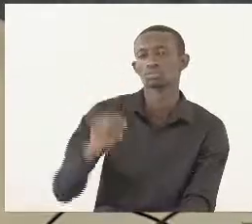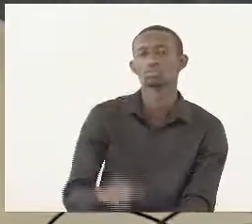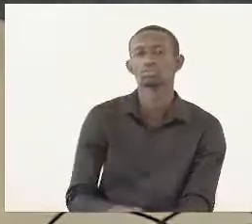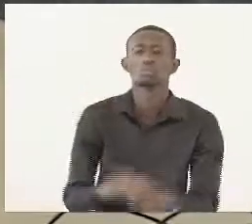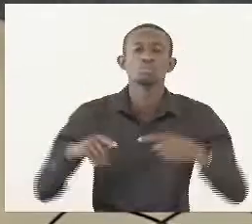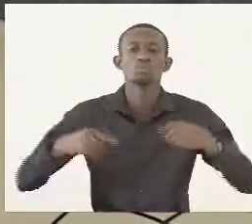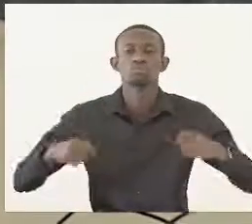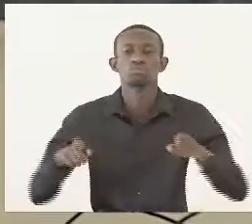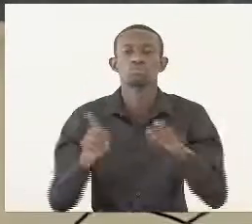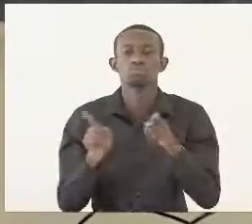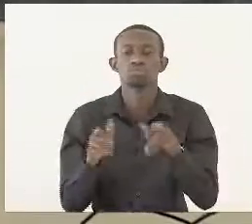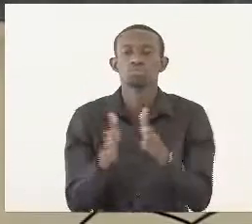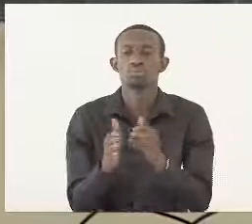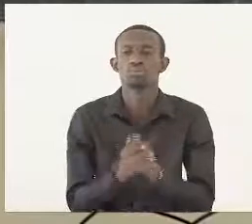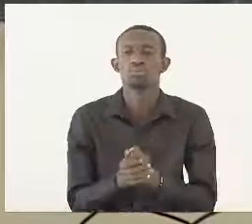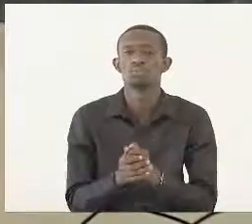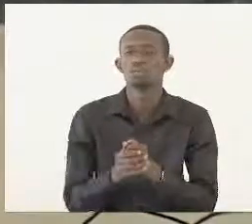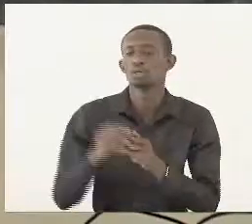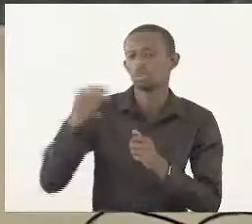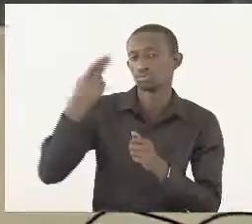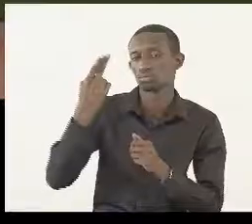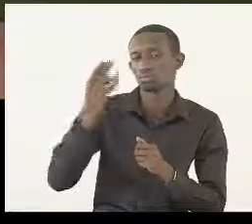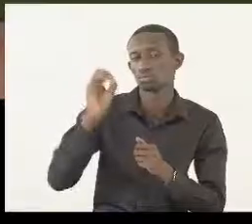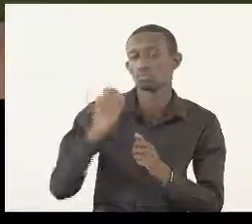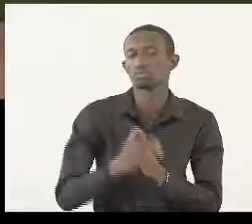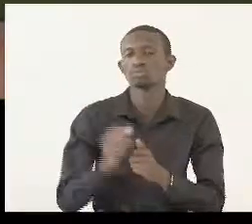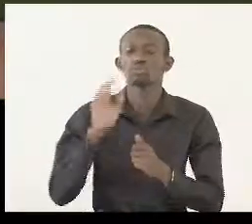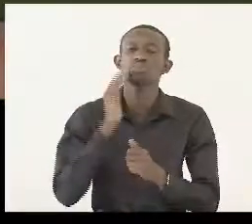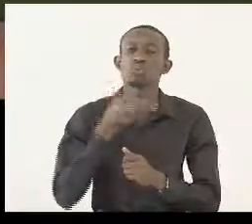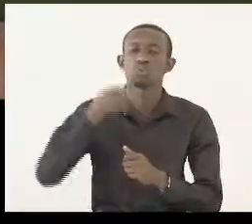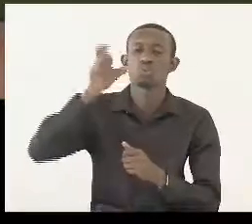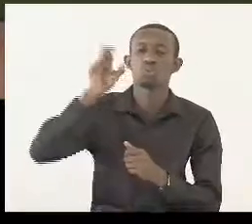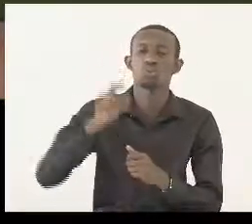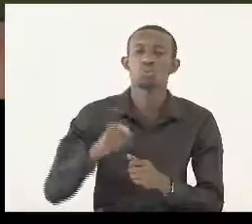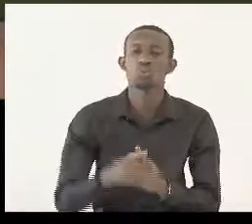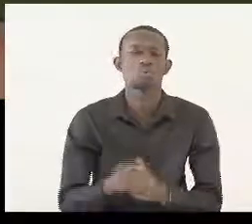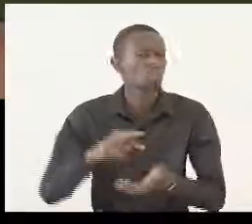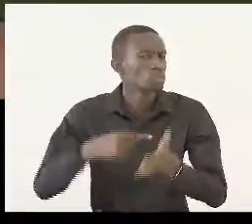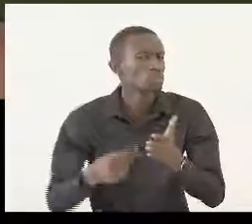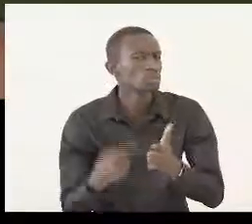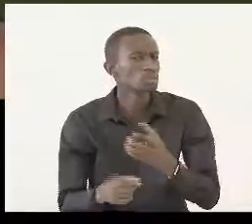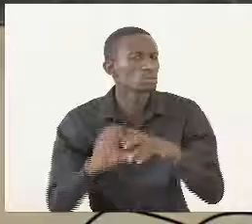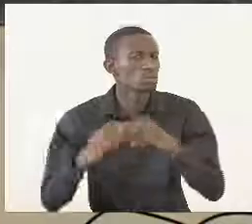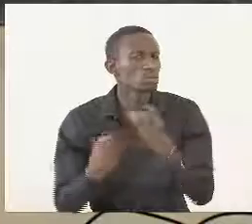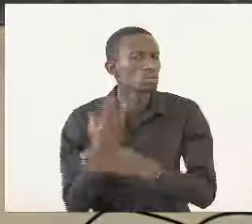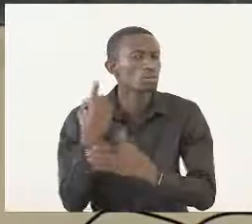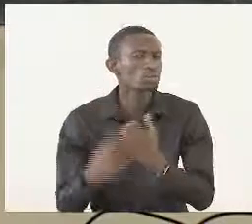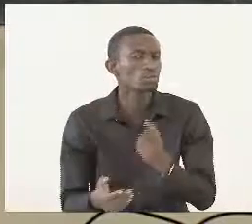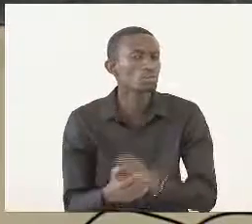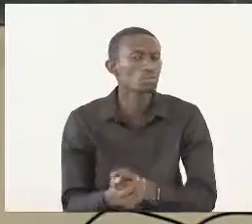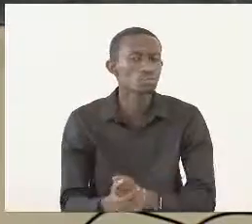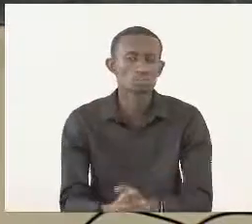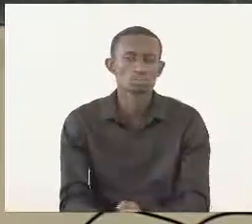reacting with H2O in the liquid state. What will be the product? We